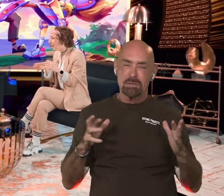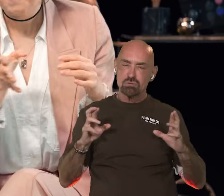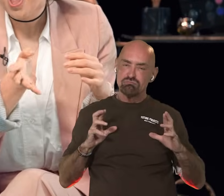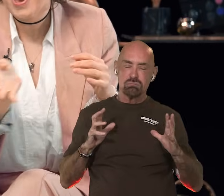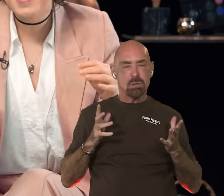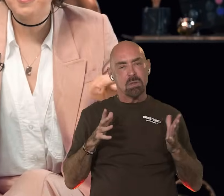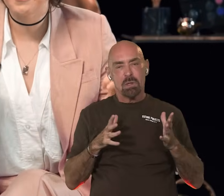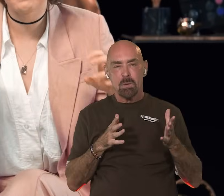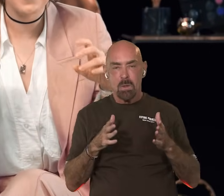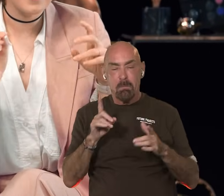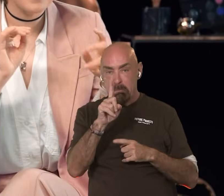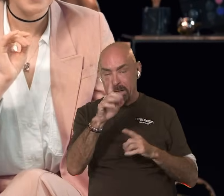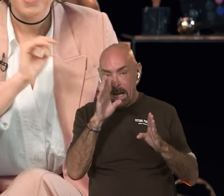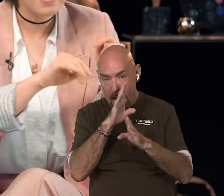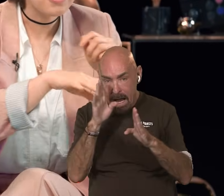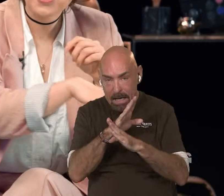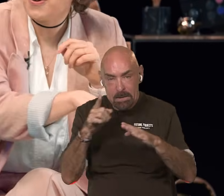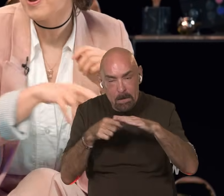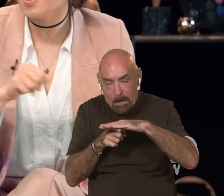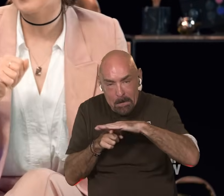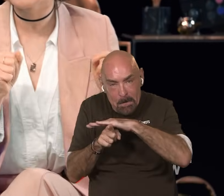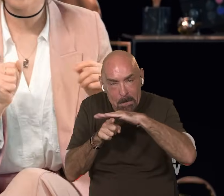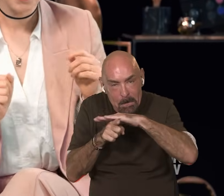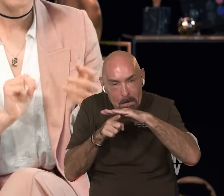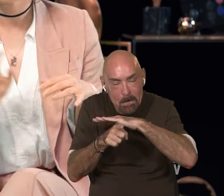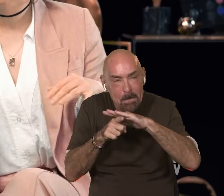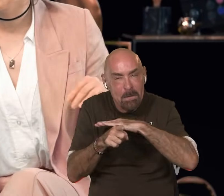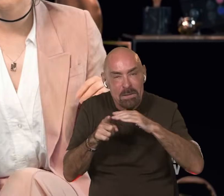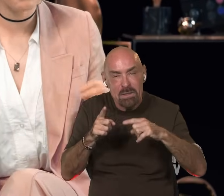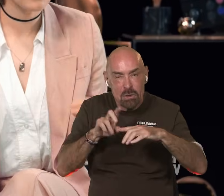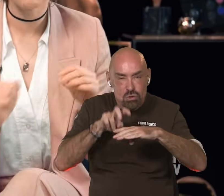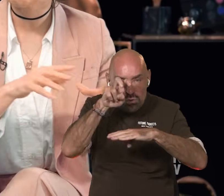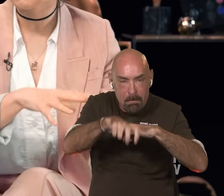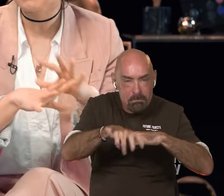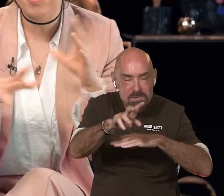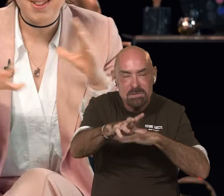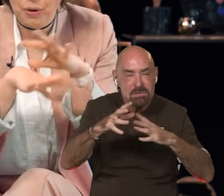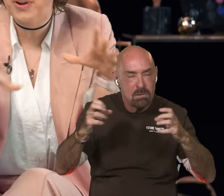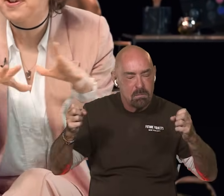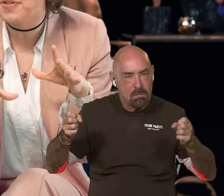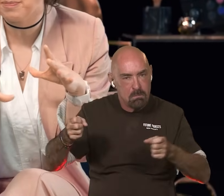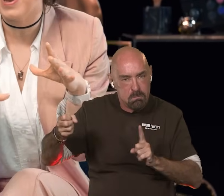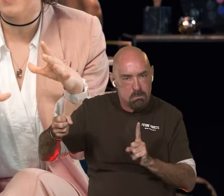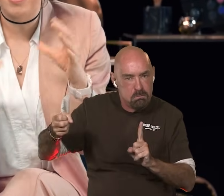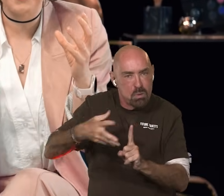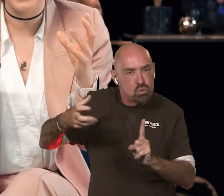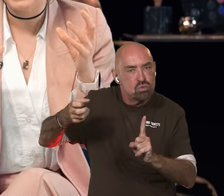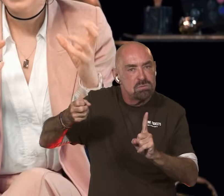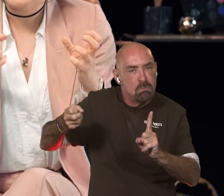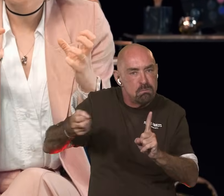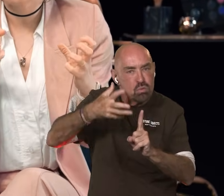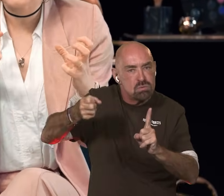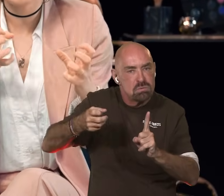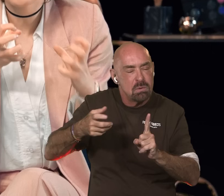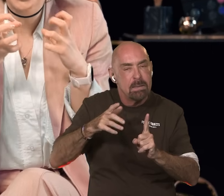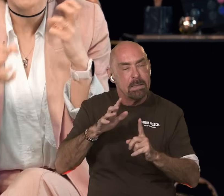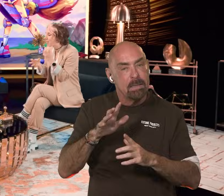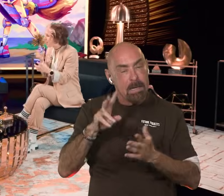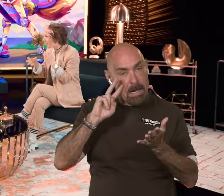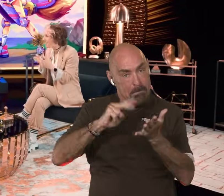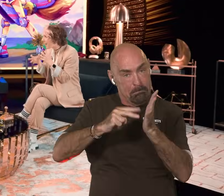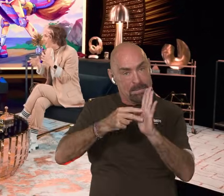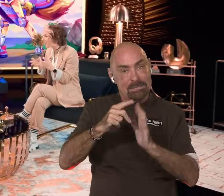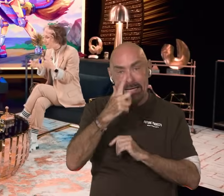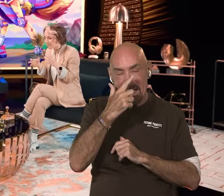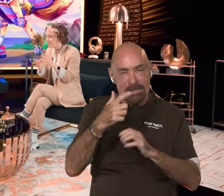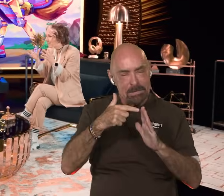also hiding all of these little shortcuts and jumps and boosts all over the place so that it can be just